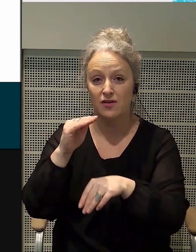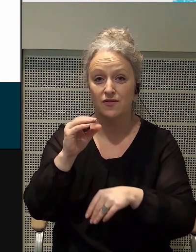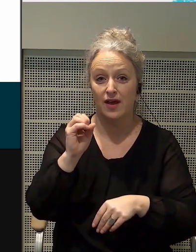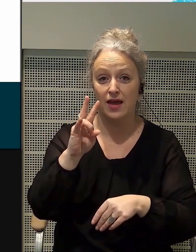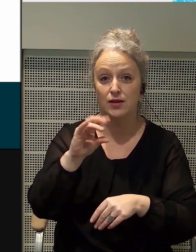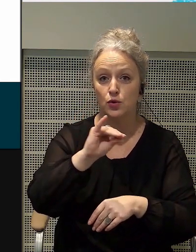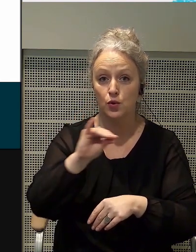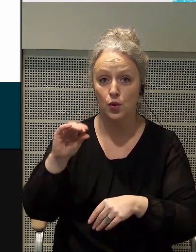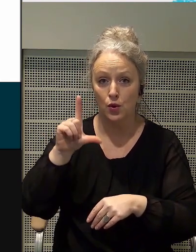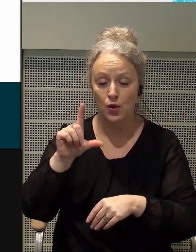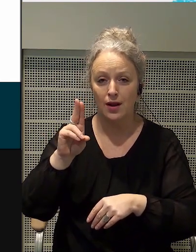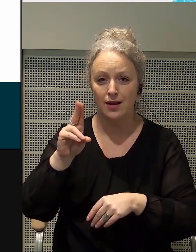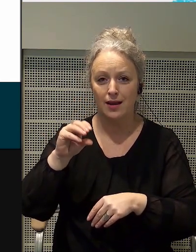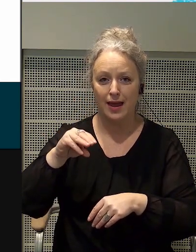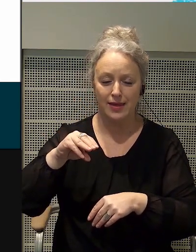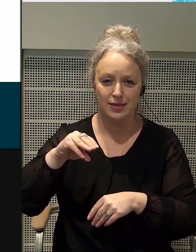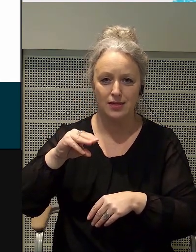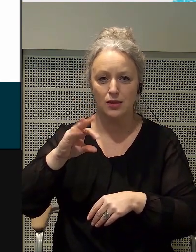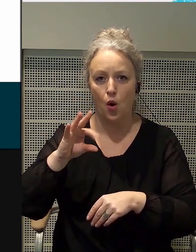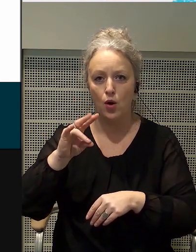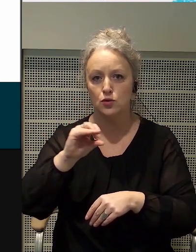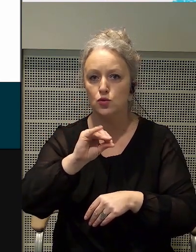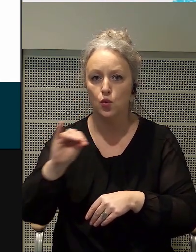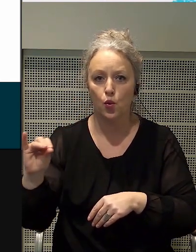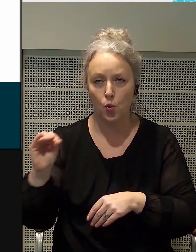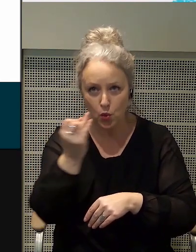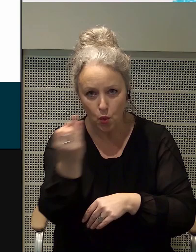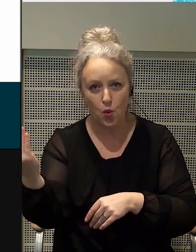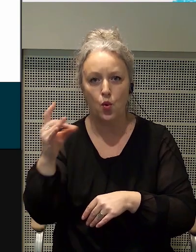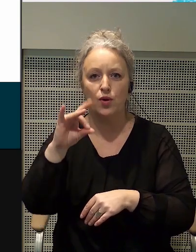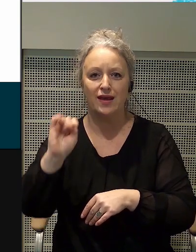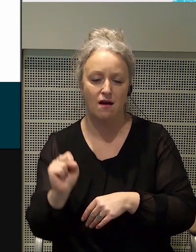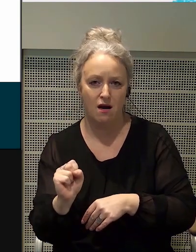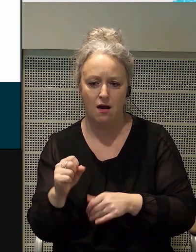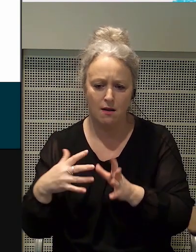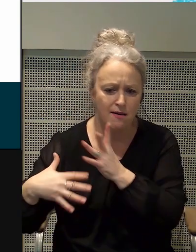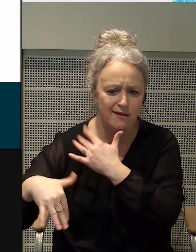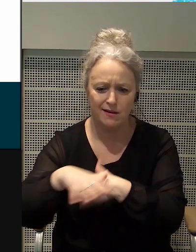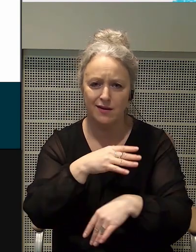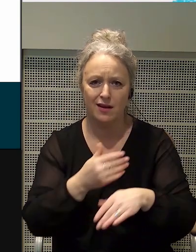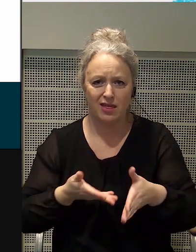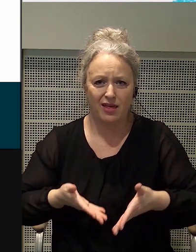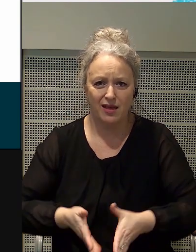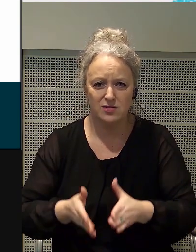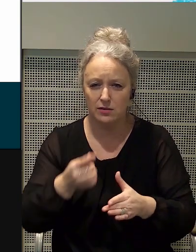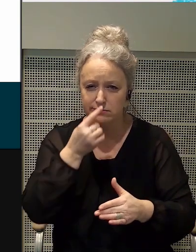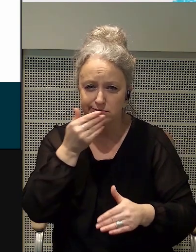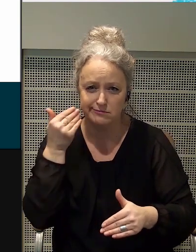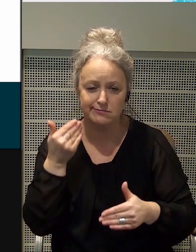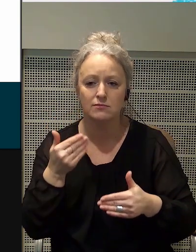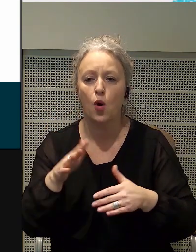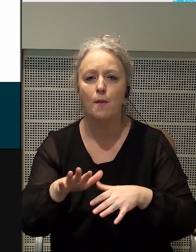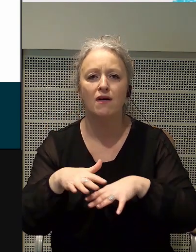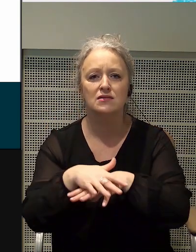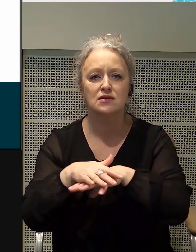newborn screening program. It's a protein breakdown disorder. If you start patients